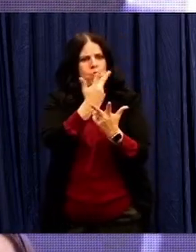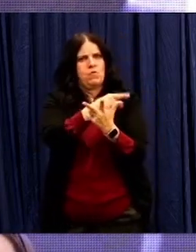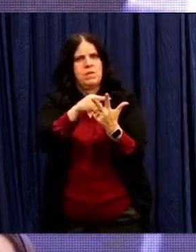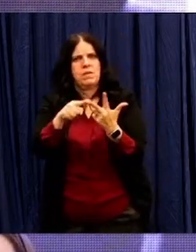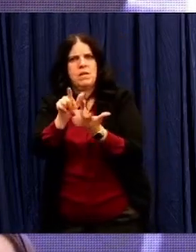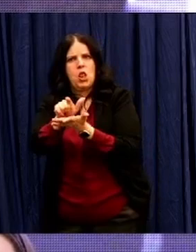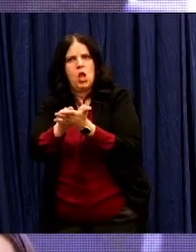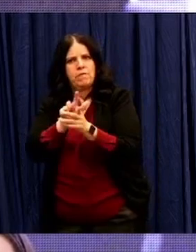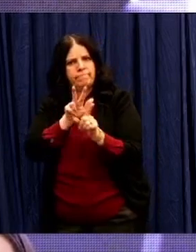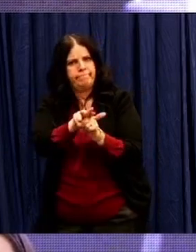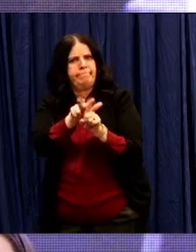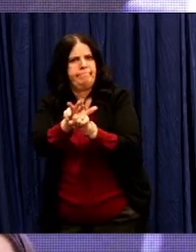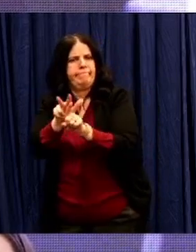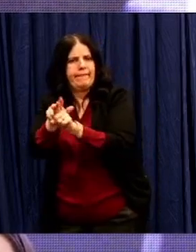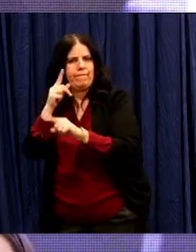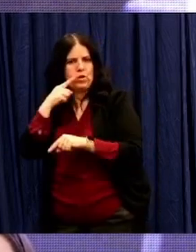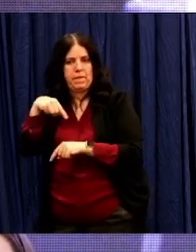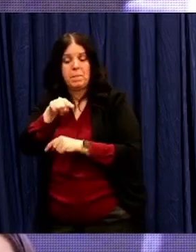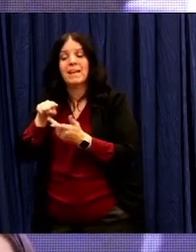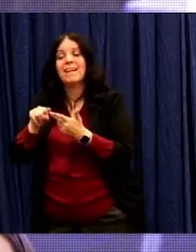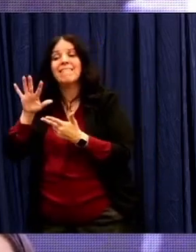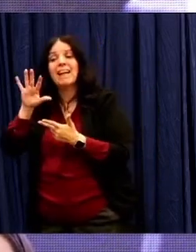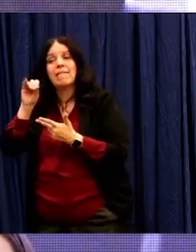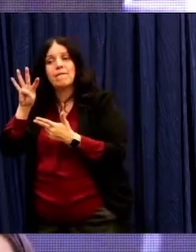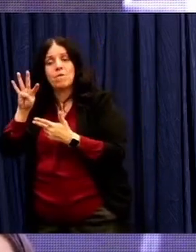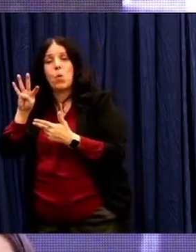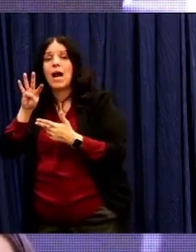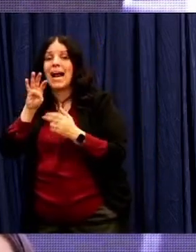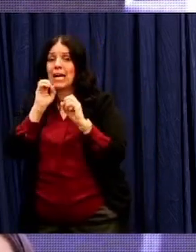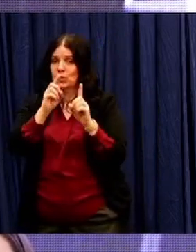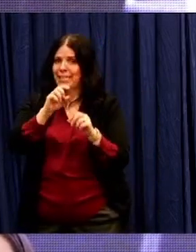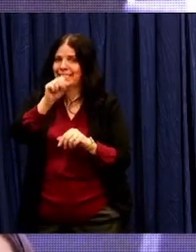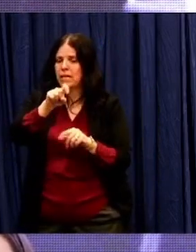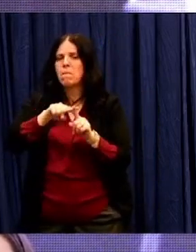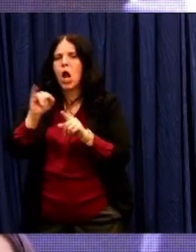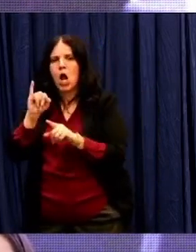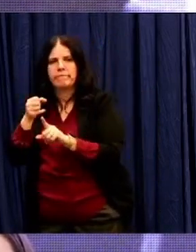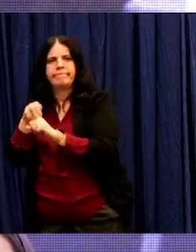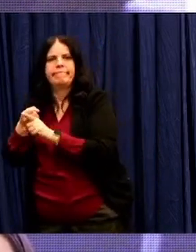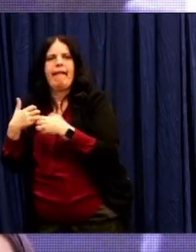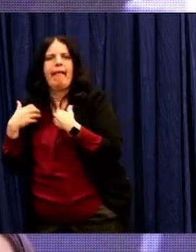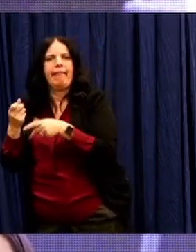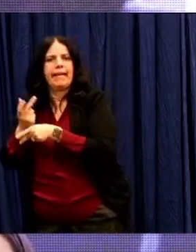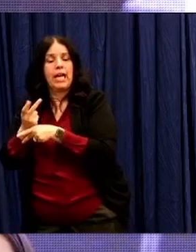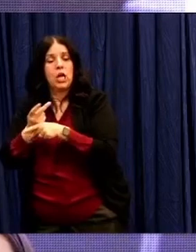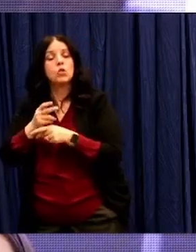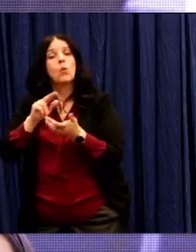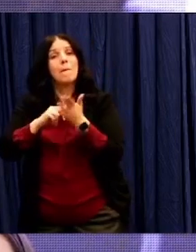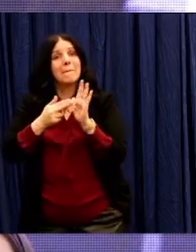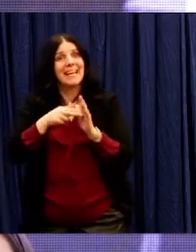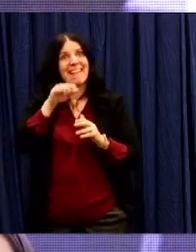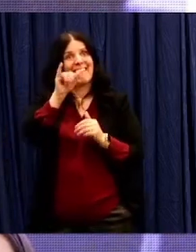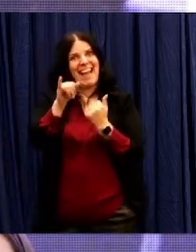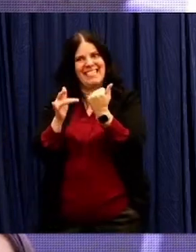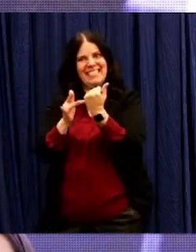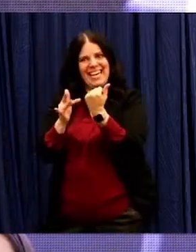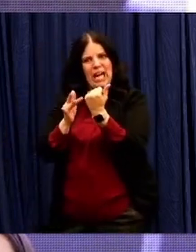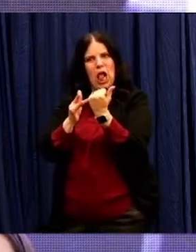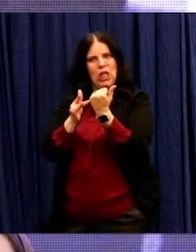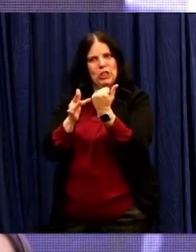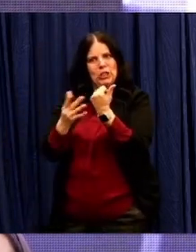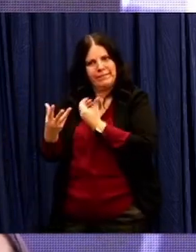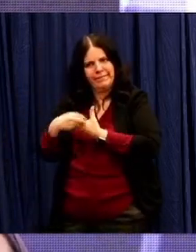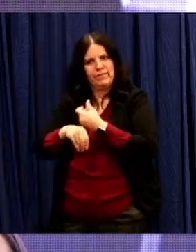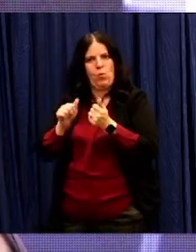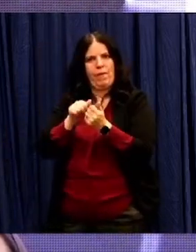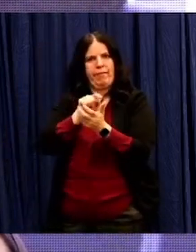which is also in healthcare. So all of these areas introduce assistive technology to folks that may need it.